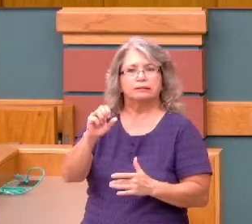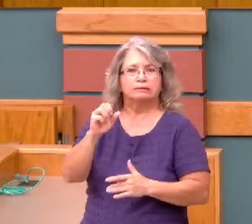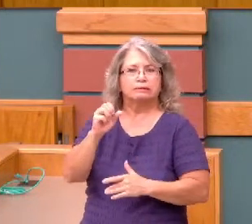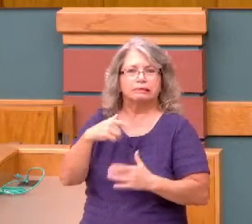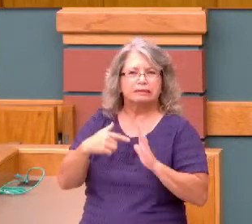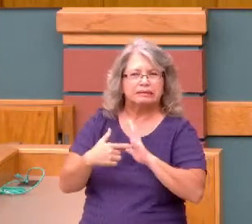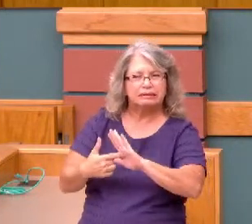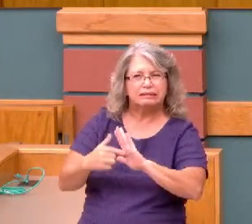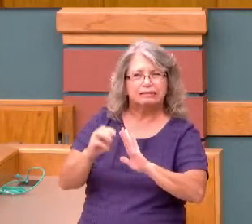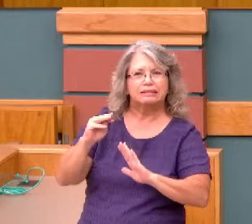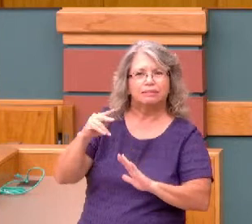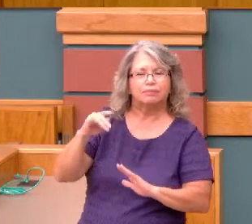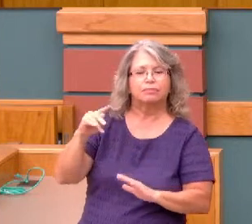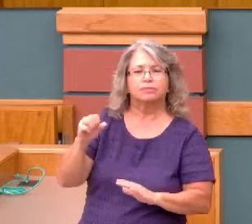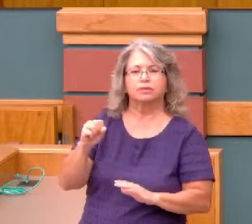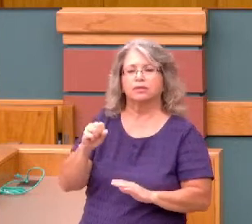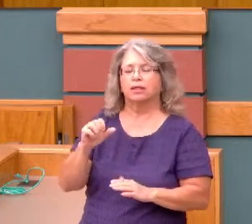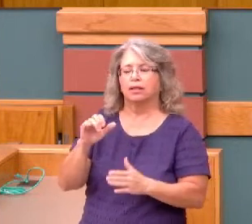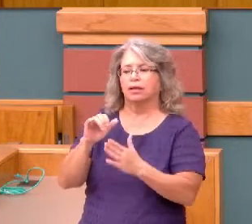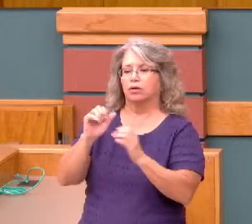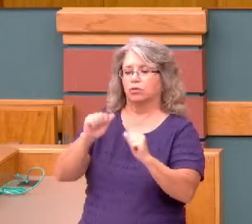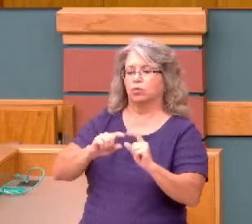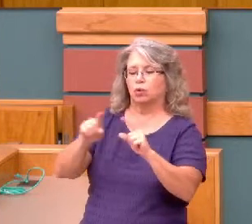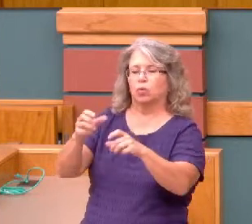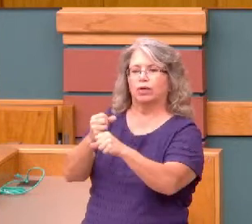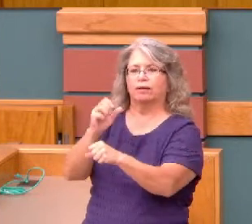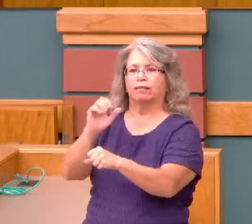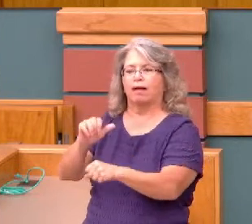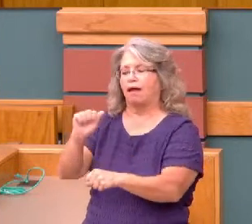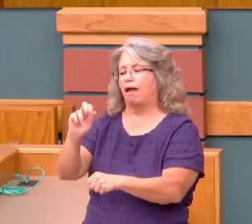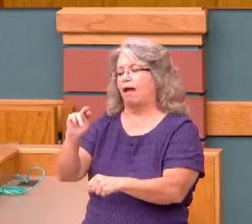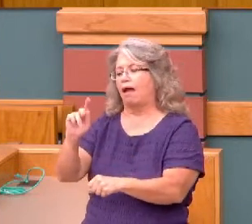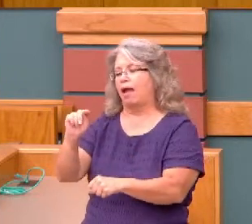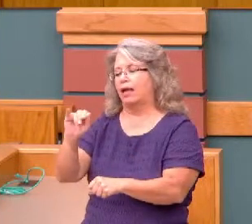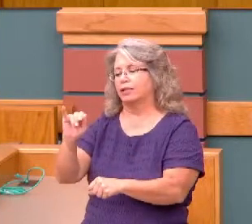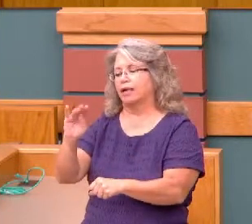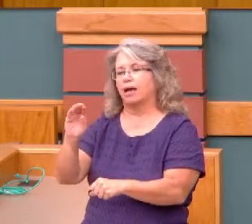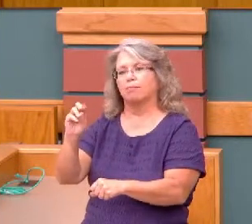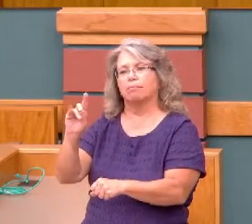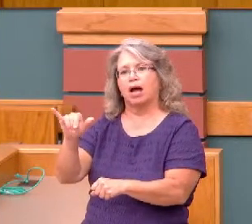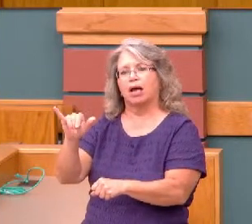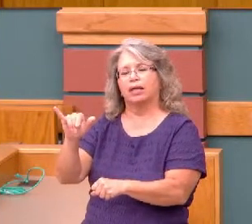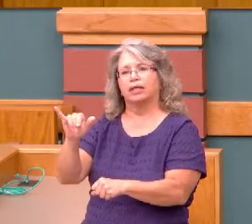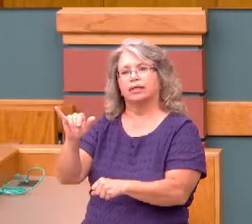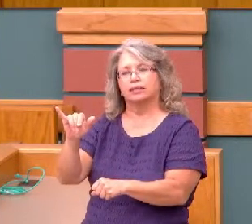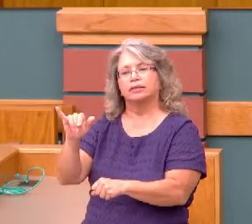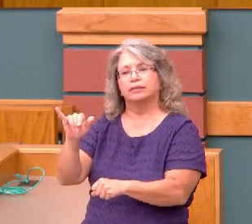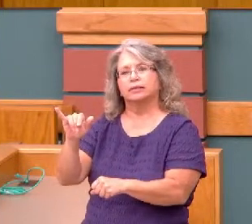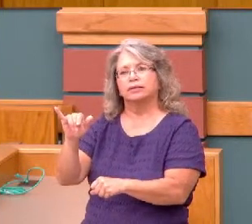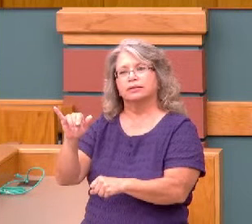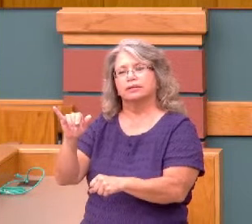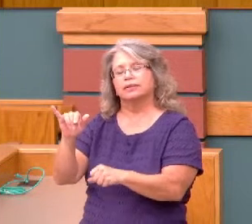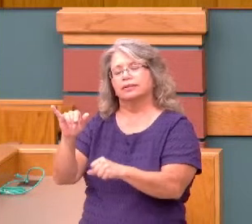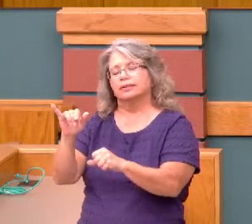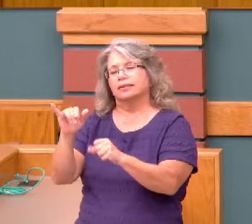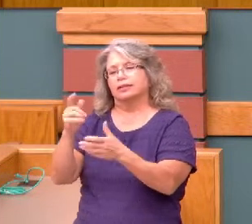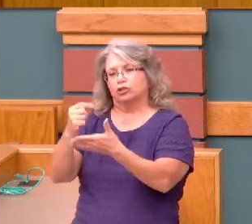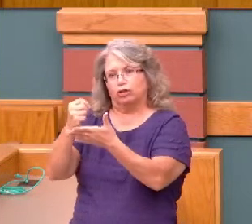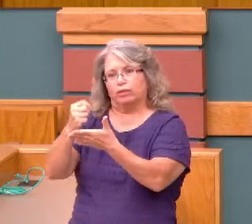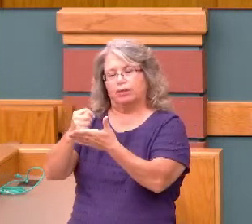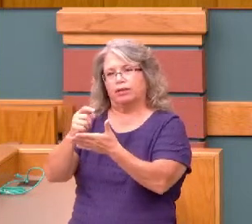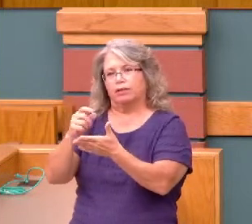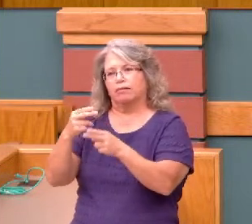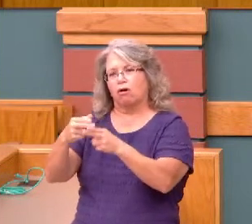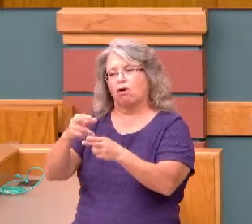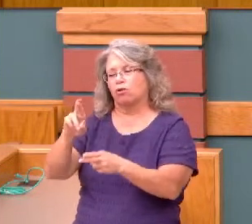infusion, also known as Regeneron, is recommended after testing positive. This treatment provides